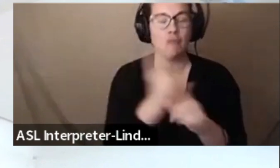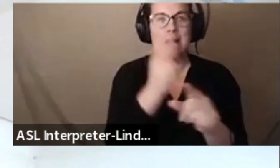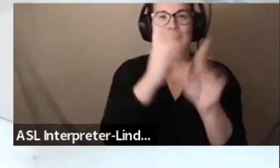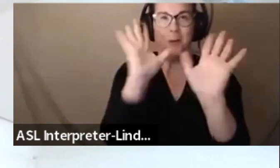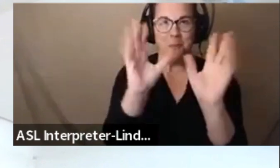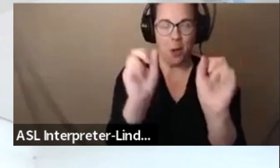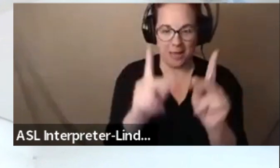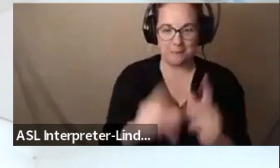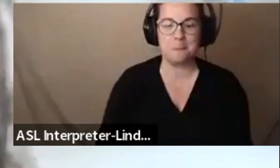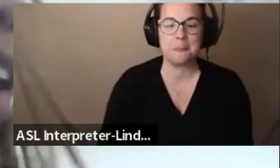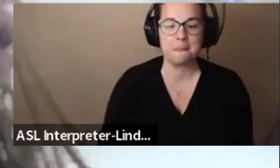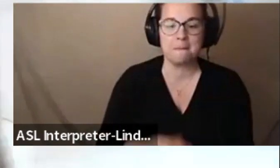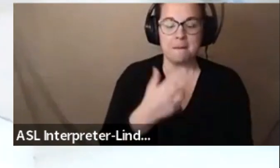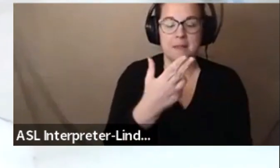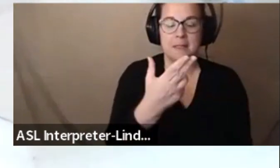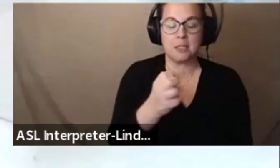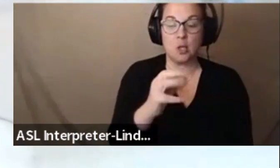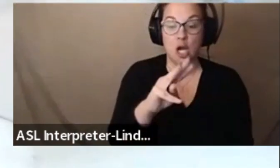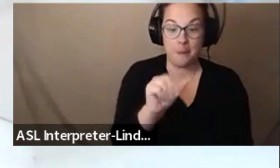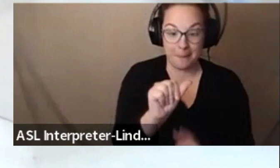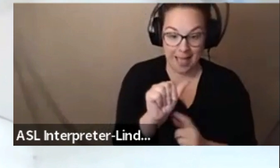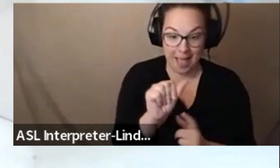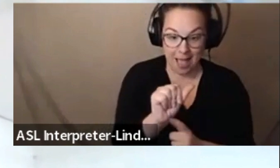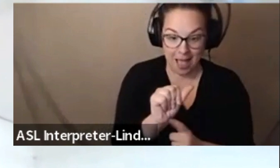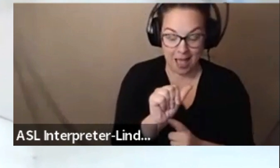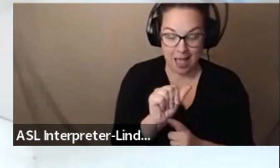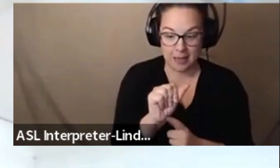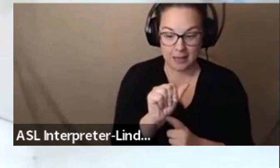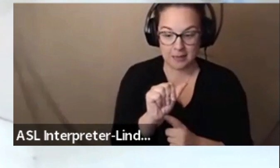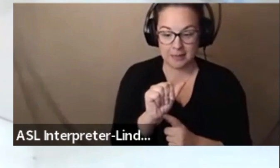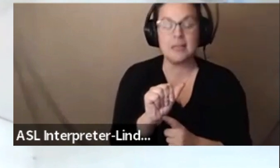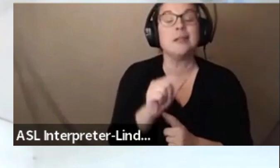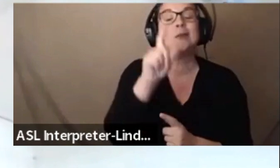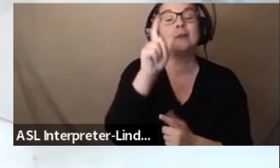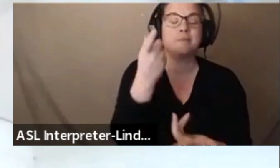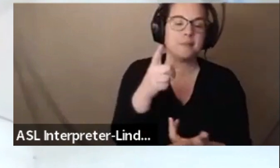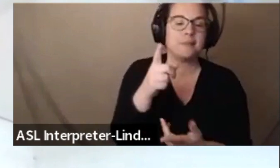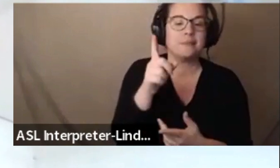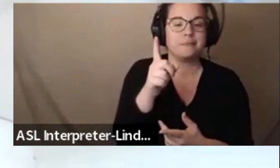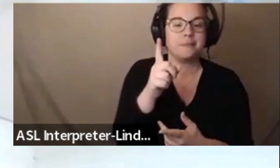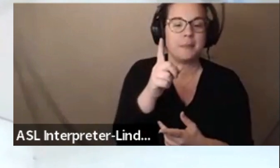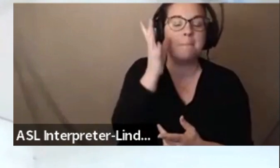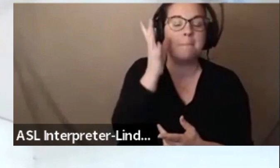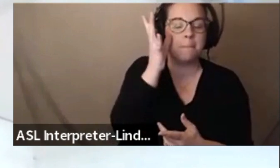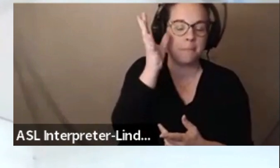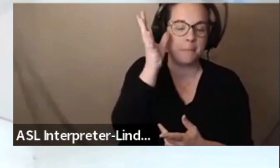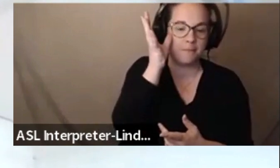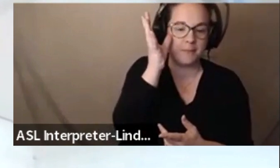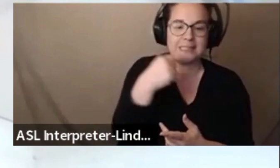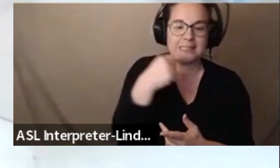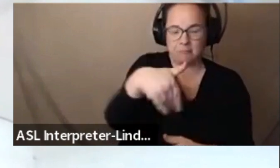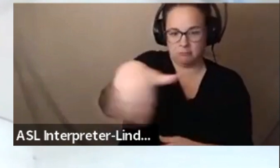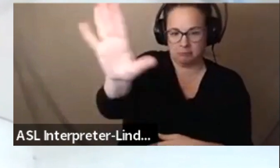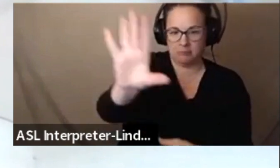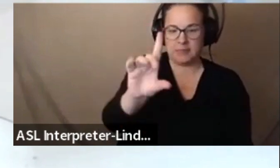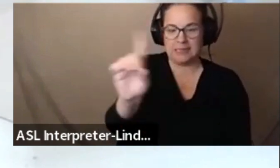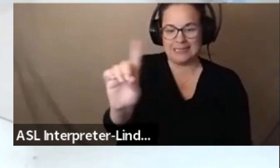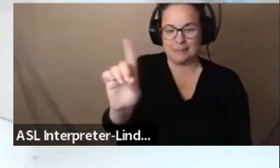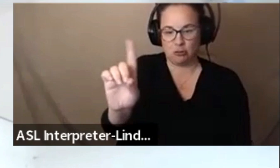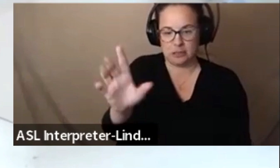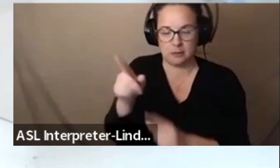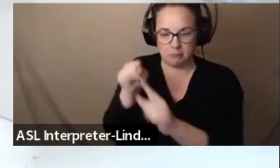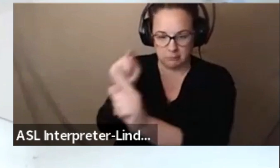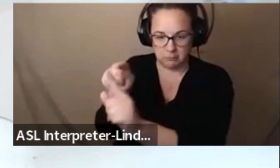run away, and Demetrius, right? And so Hermia has been promised to Demetrius to